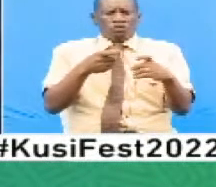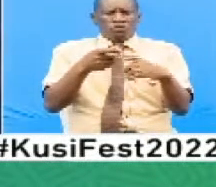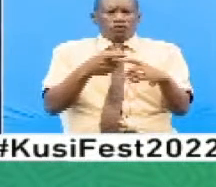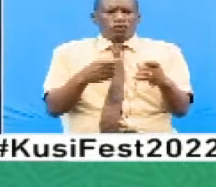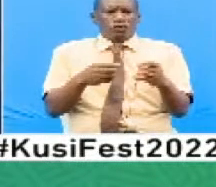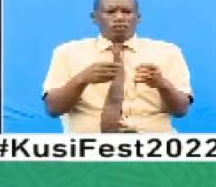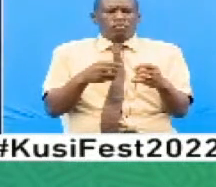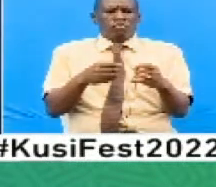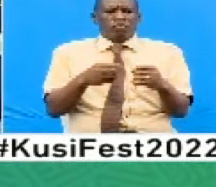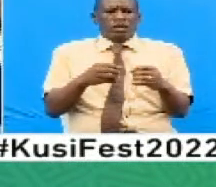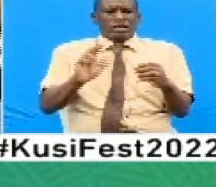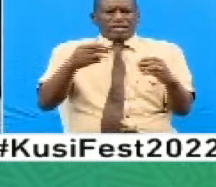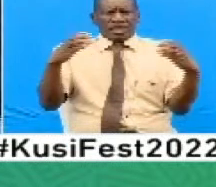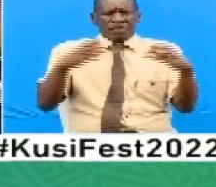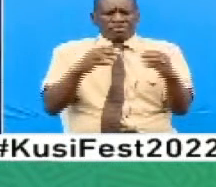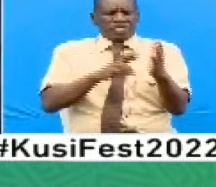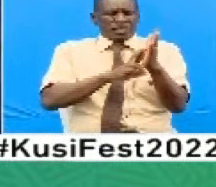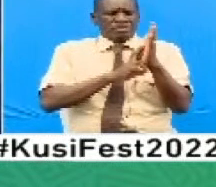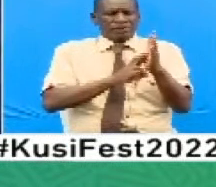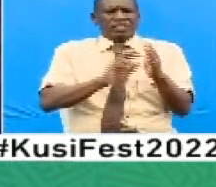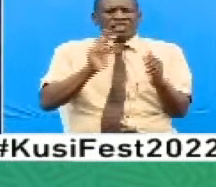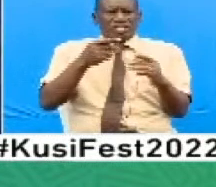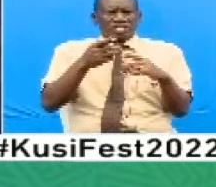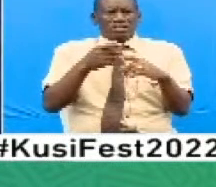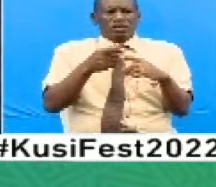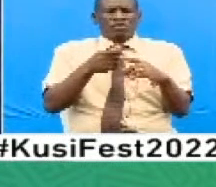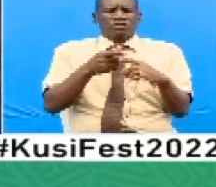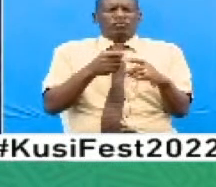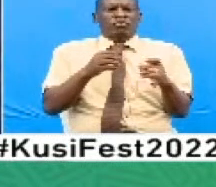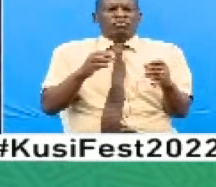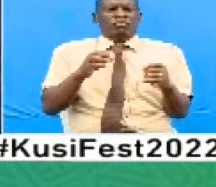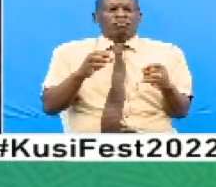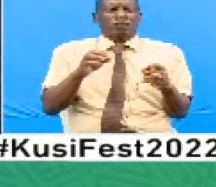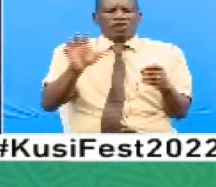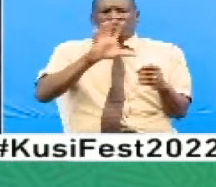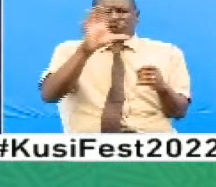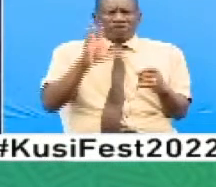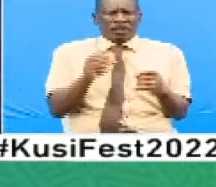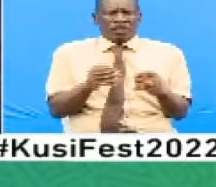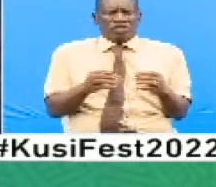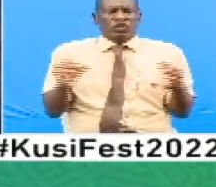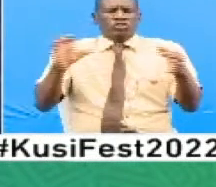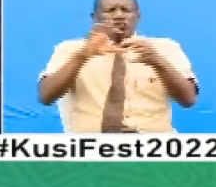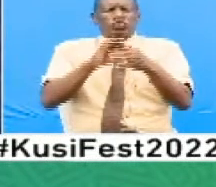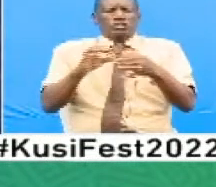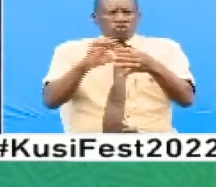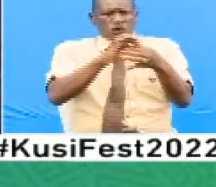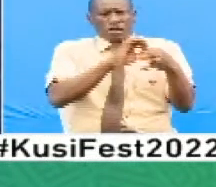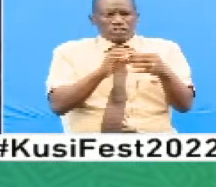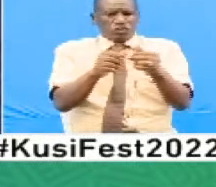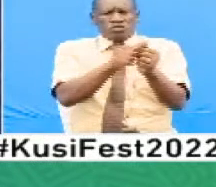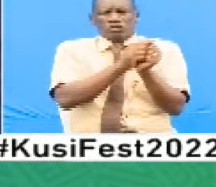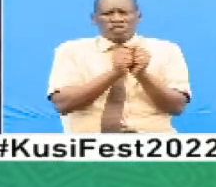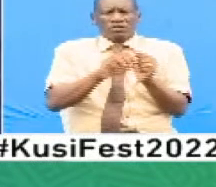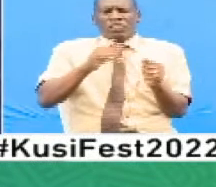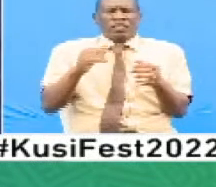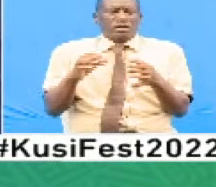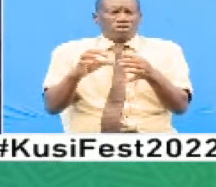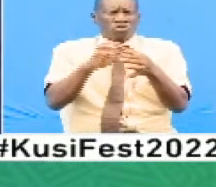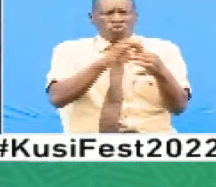from across who are representing Kenya from across across Africa, who've joined the coalition alongside other